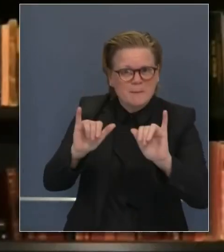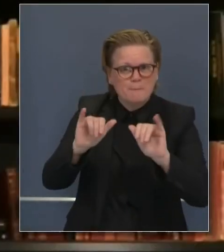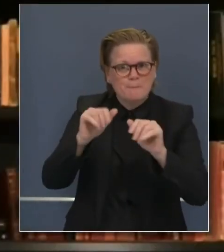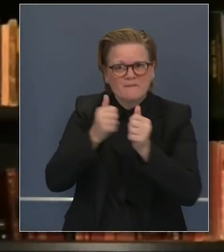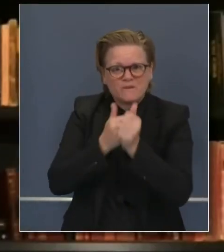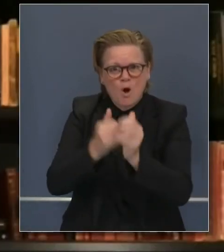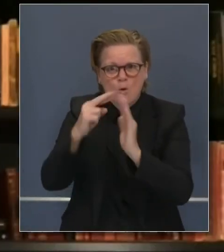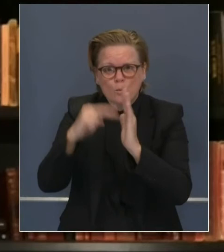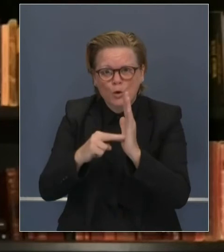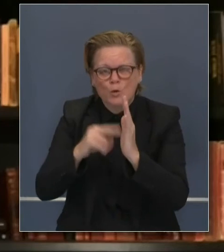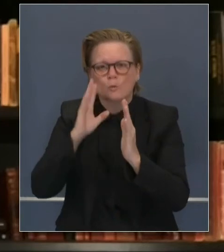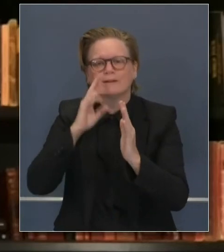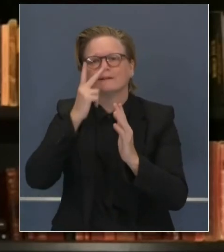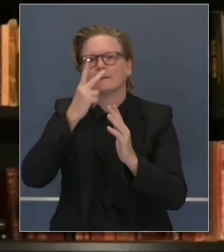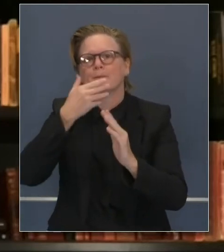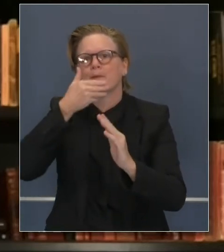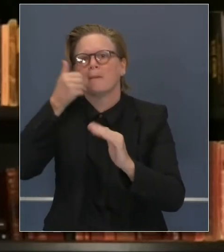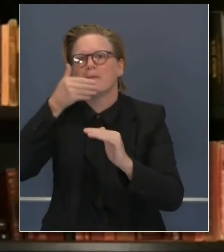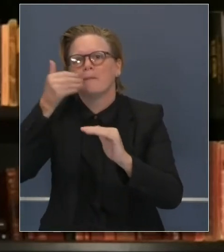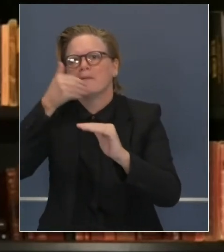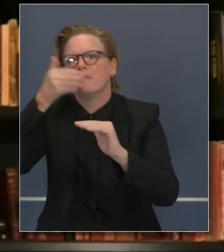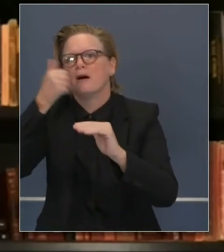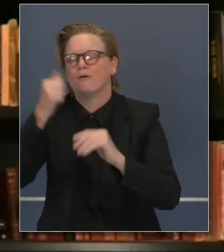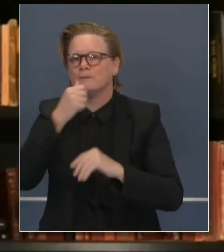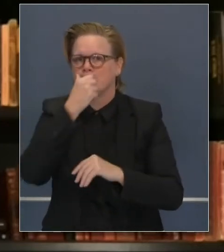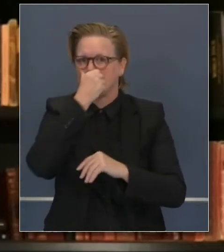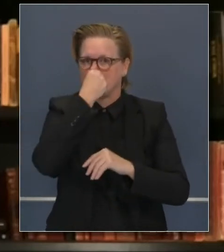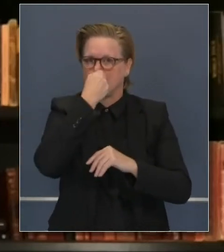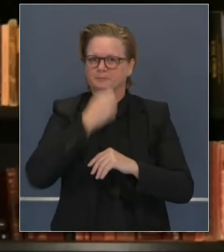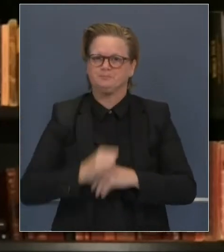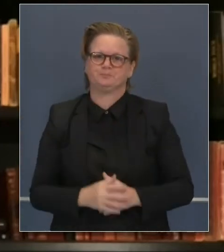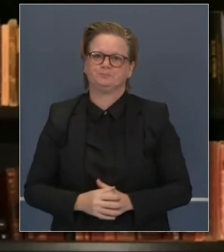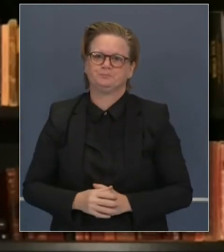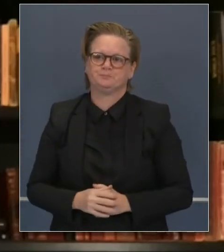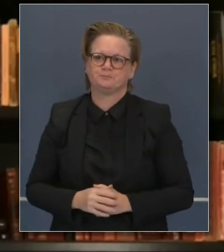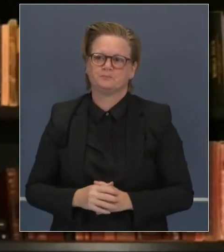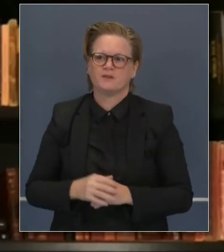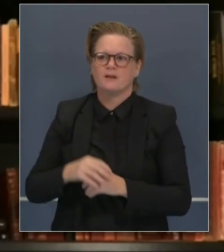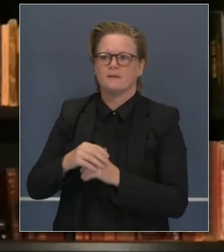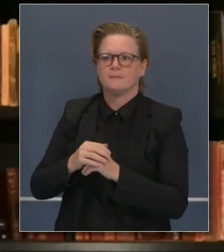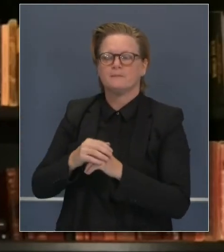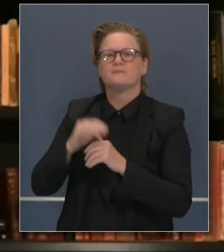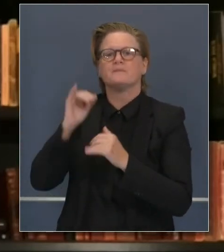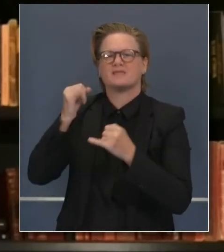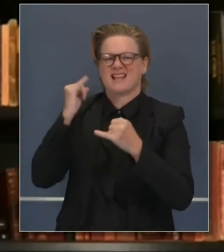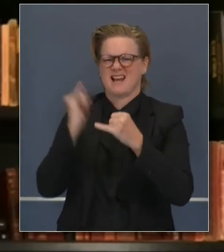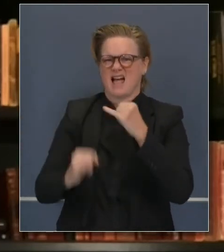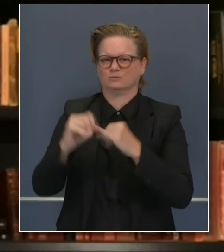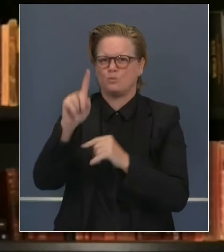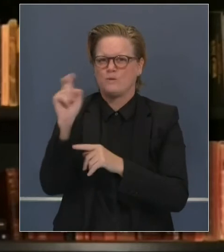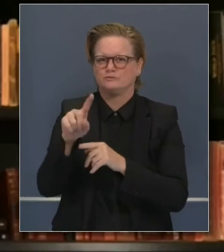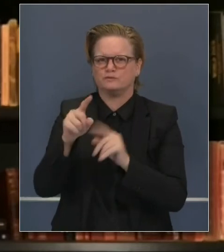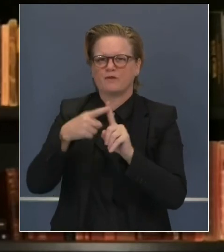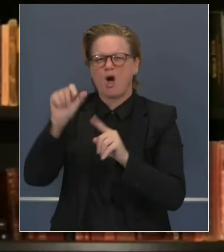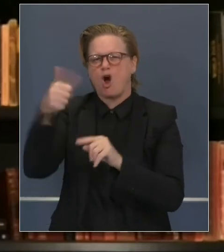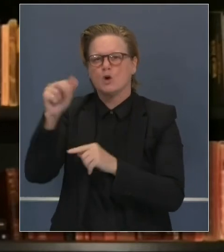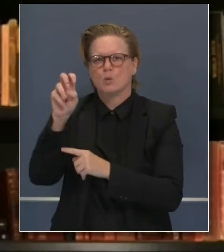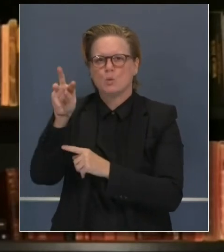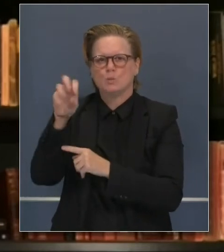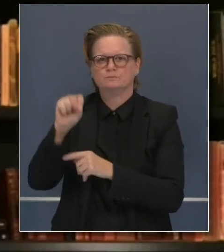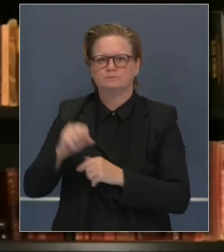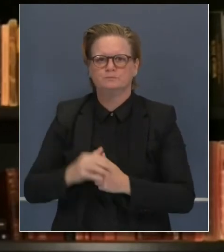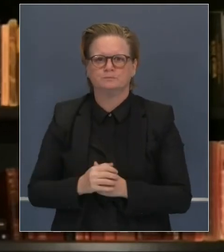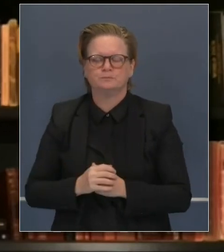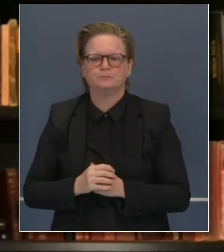Andrea Borba, KPIX. Final question. Hi, Governor Newsom. As we approach this